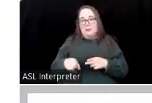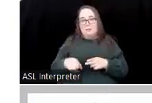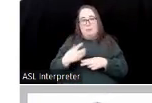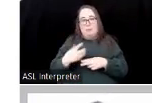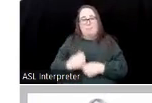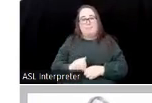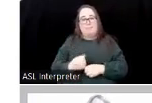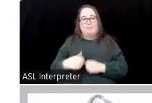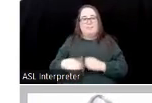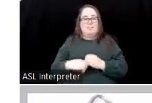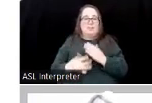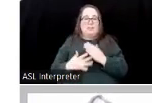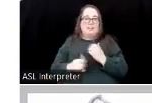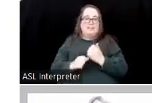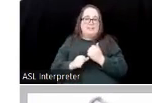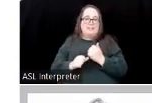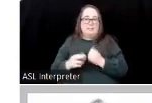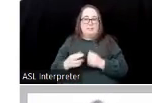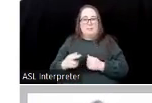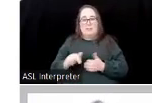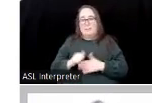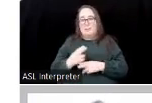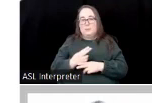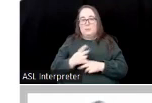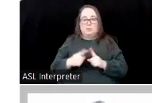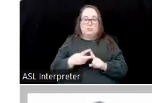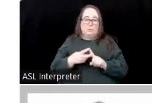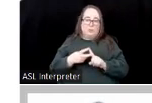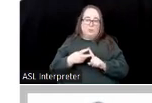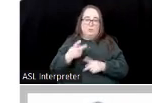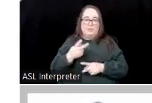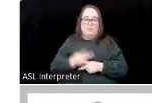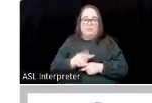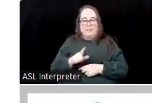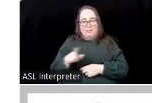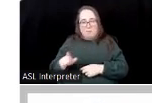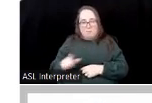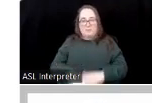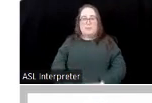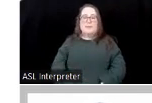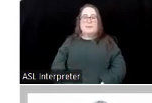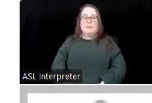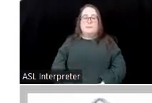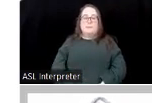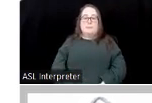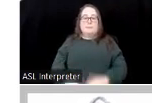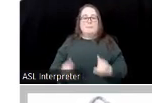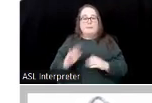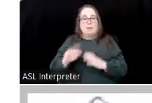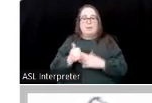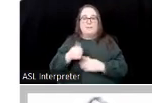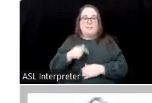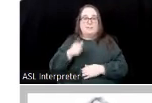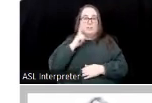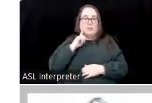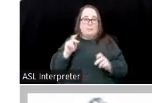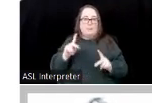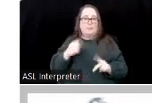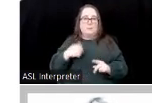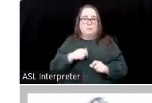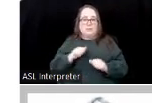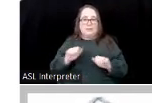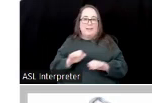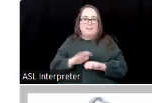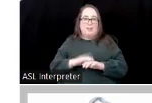additional technical assistance resources that can be used to recruit and retain landlords. Today, all of us heard opportunities we can act on